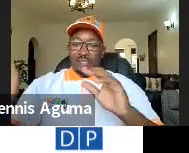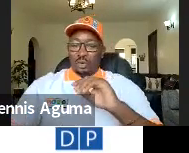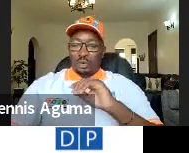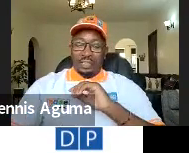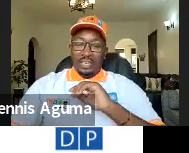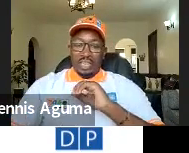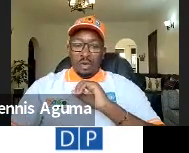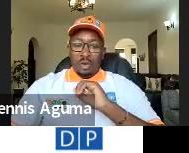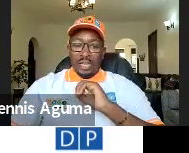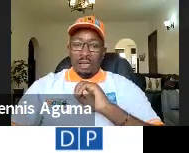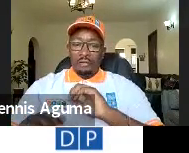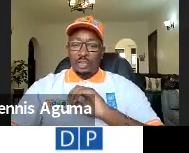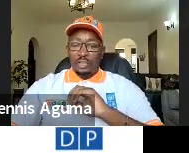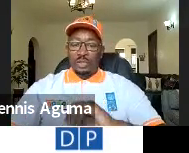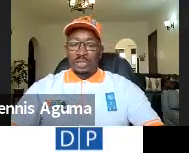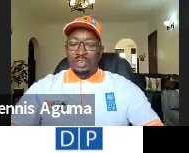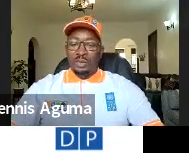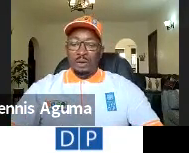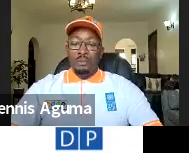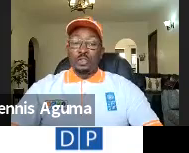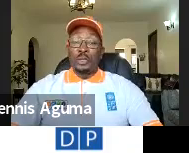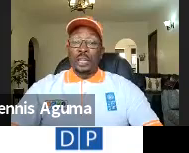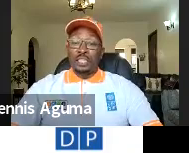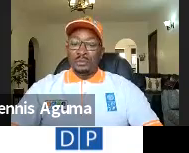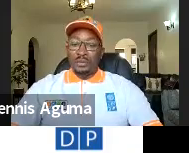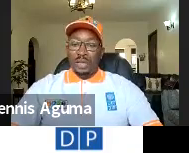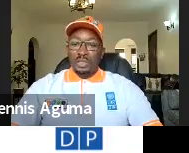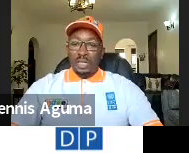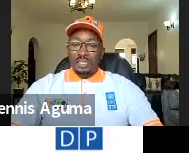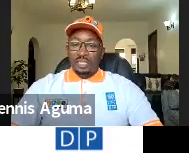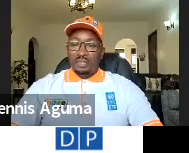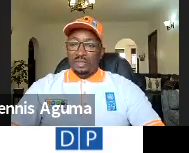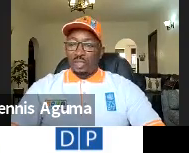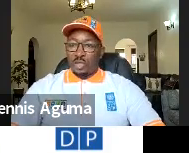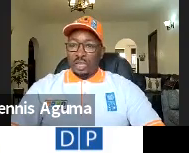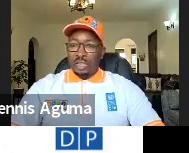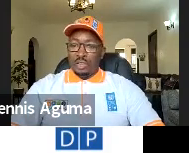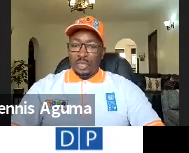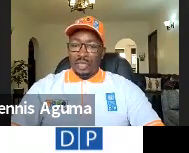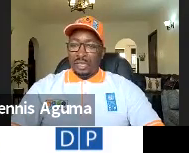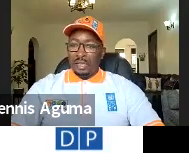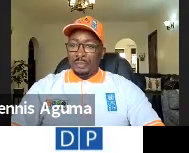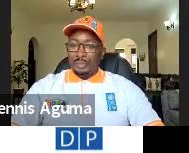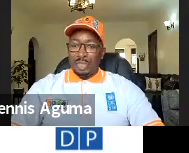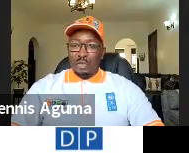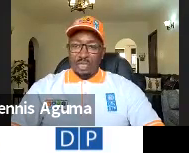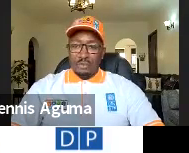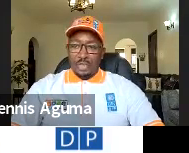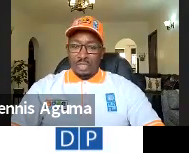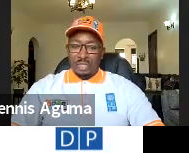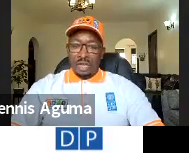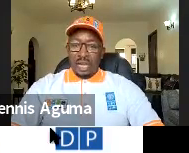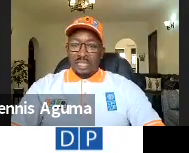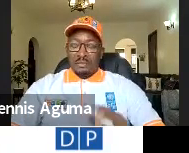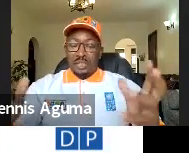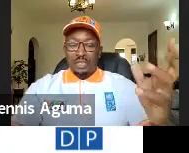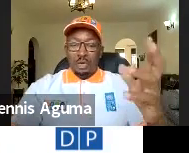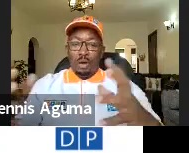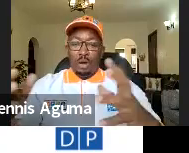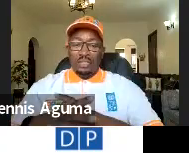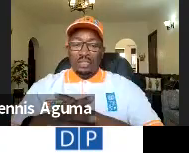Yes, so everything is now online. Our vision is to leverage the power of entrepreneurship to achieve socioeconomic transformation. And